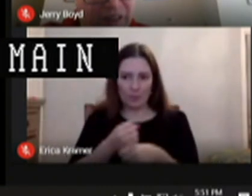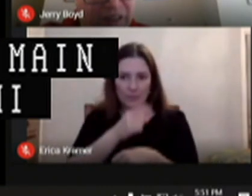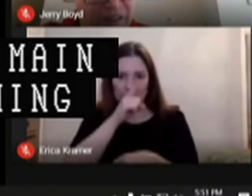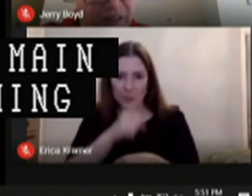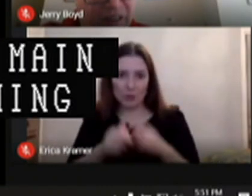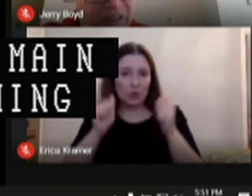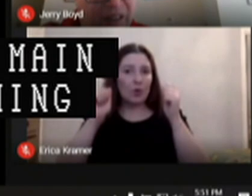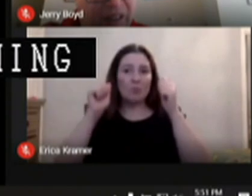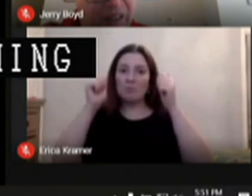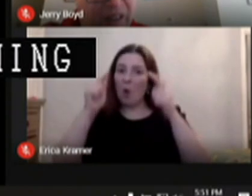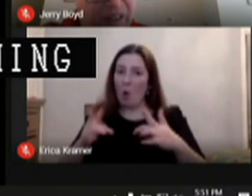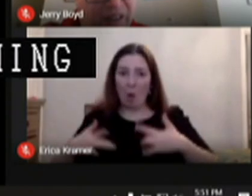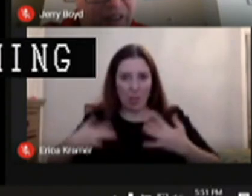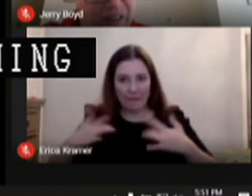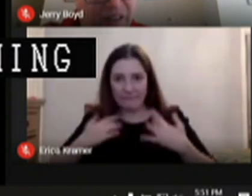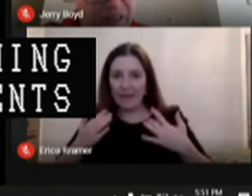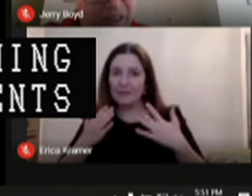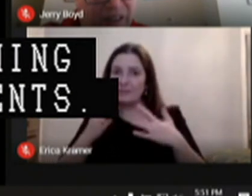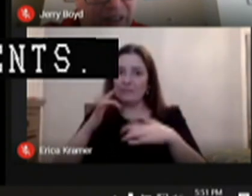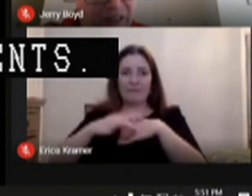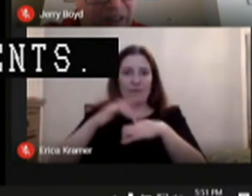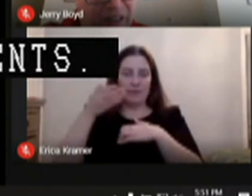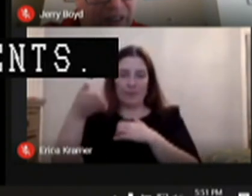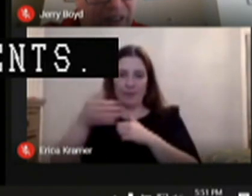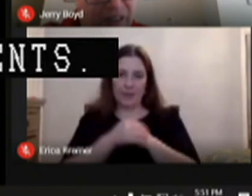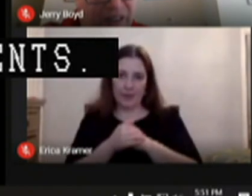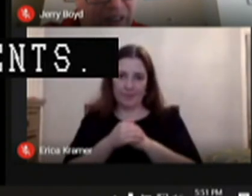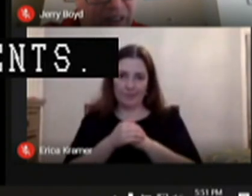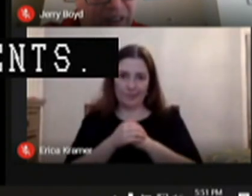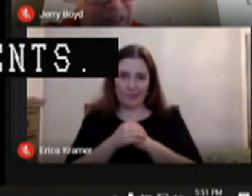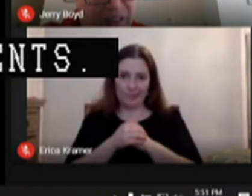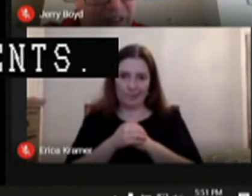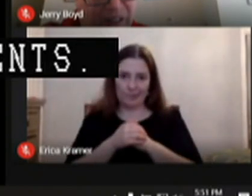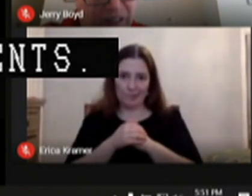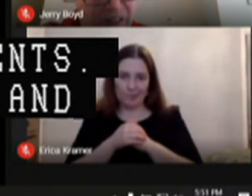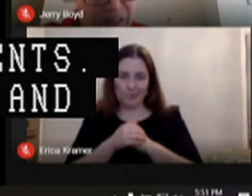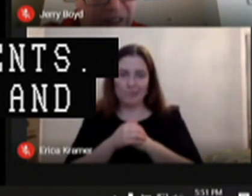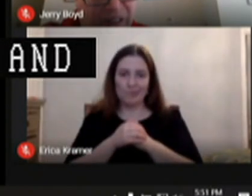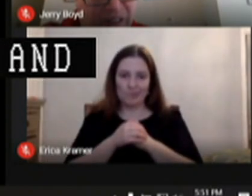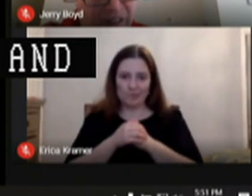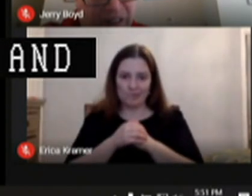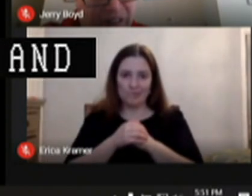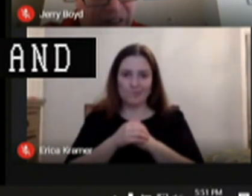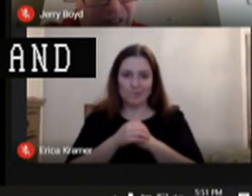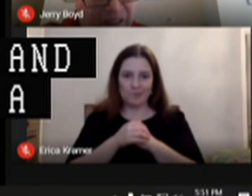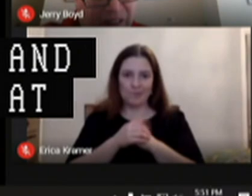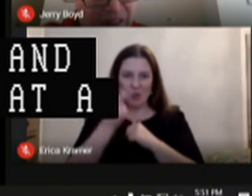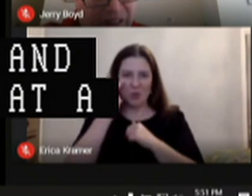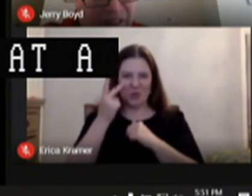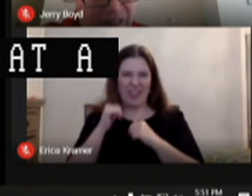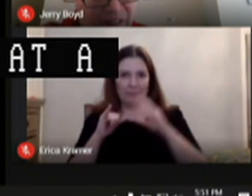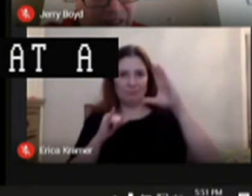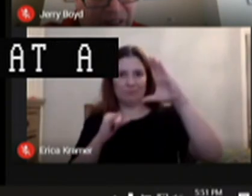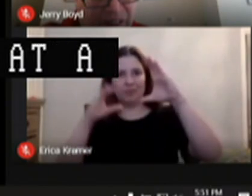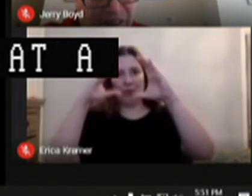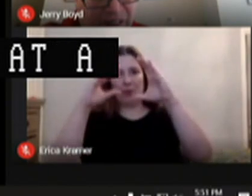The North Entry, the Playscape, and opportunities to host events at a new civic pavilion on the plaza.